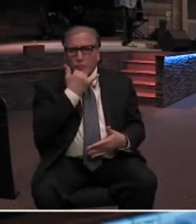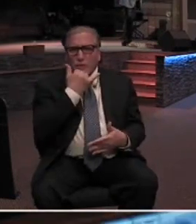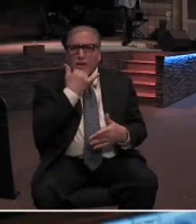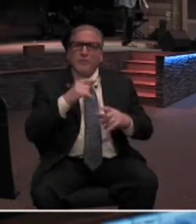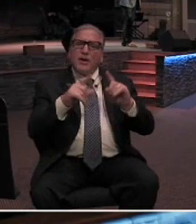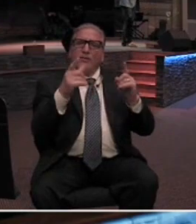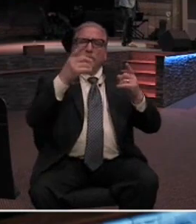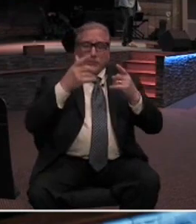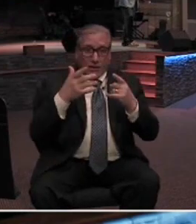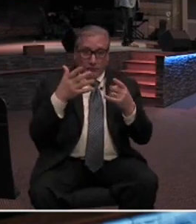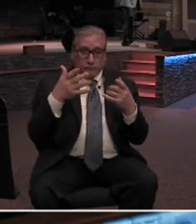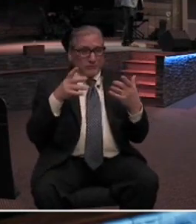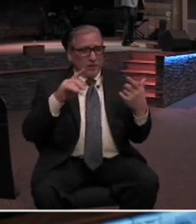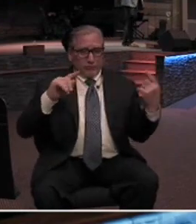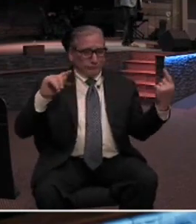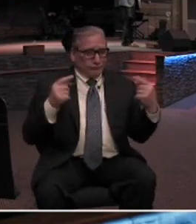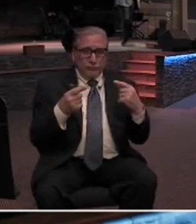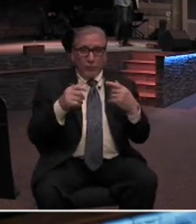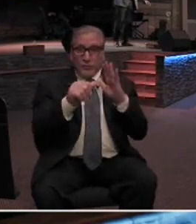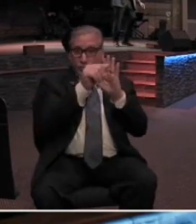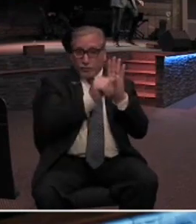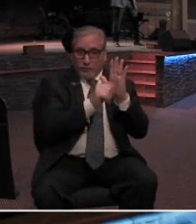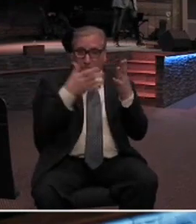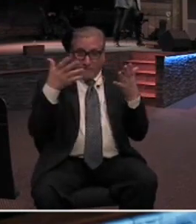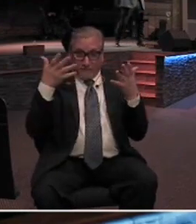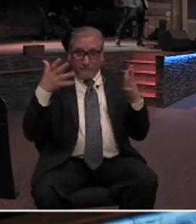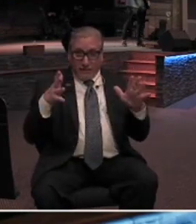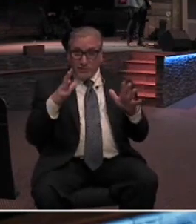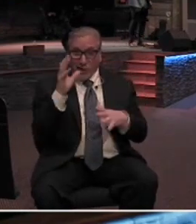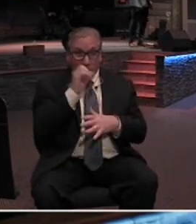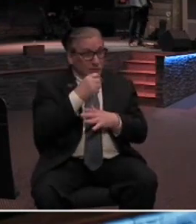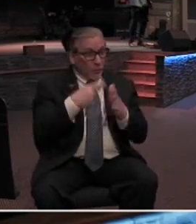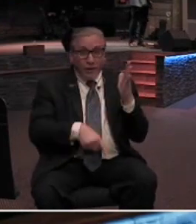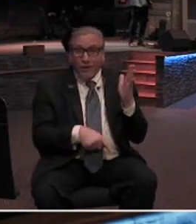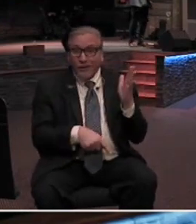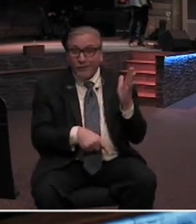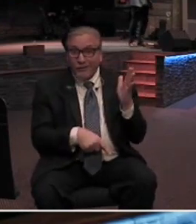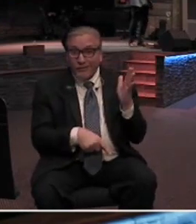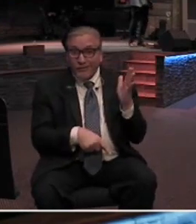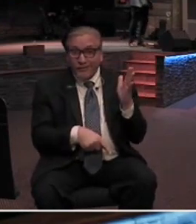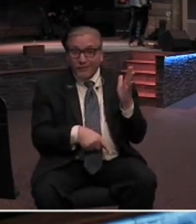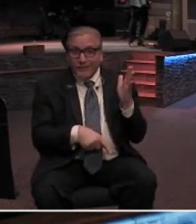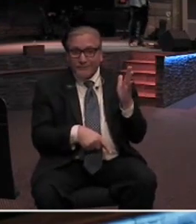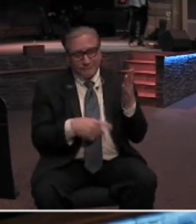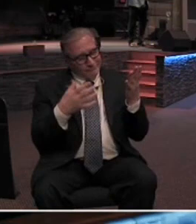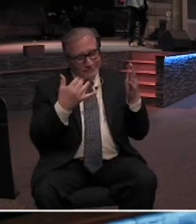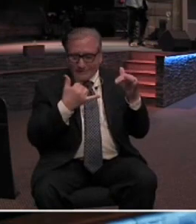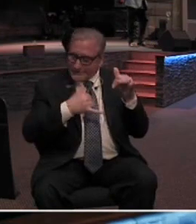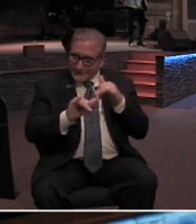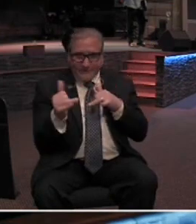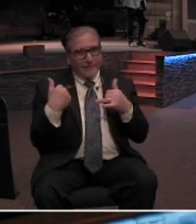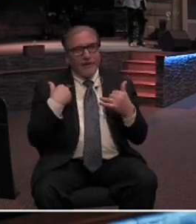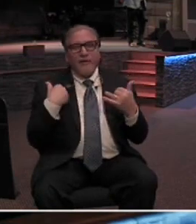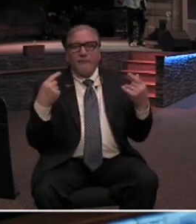the injury, guess what? Or I'm sorry, after she had the surgery, guess what? She still had